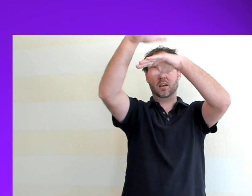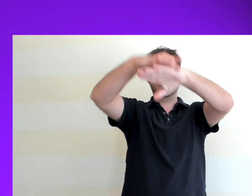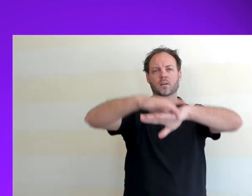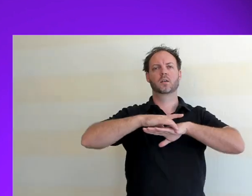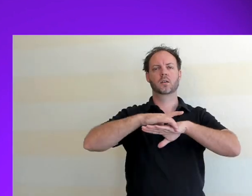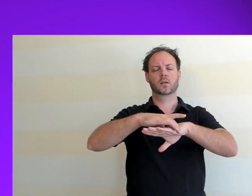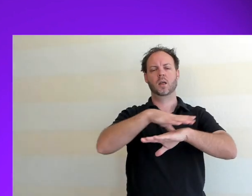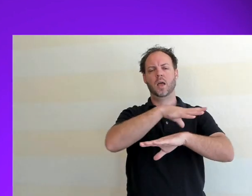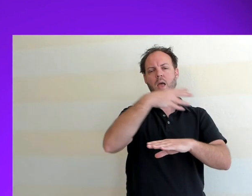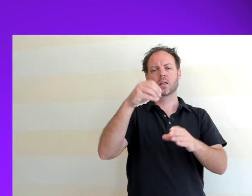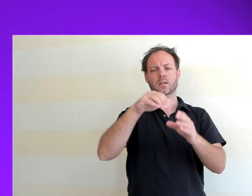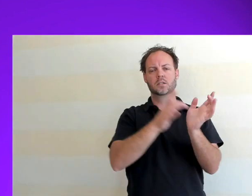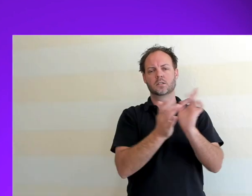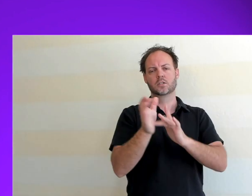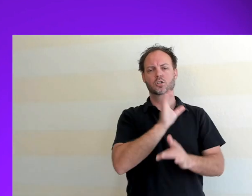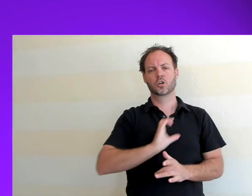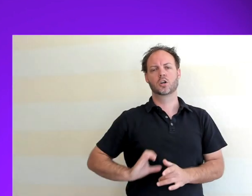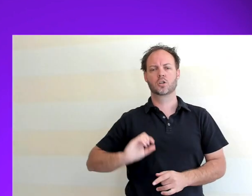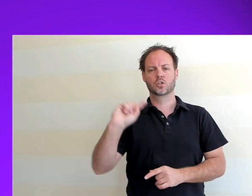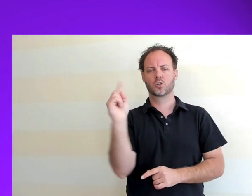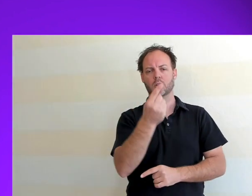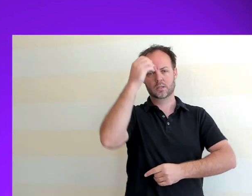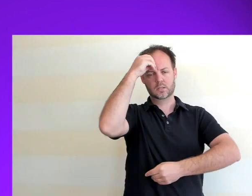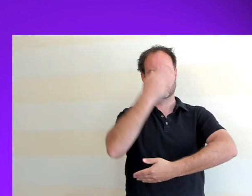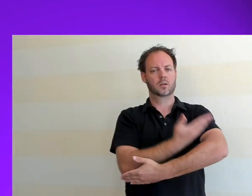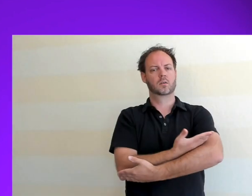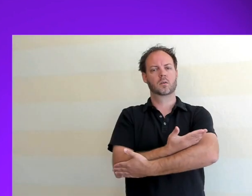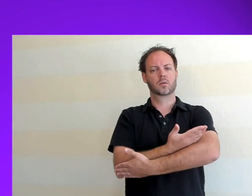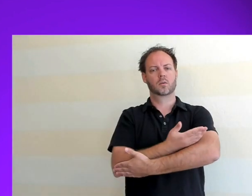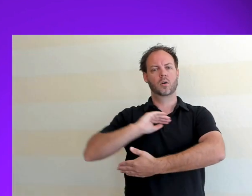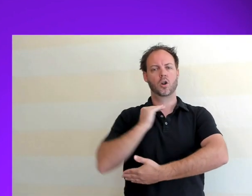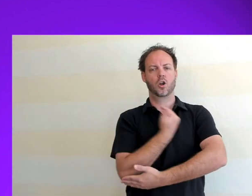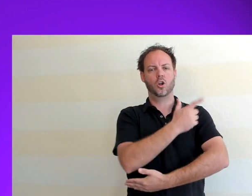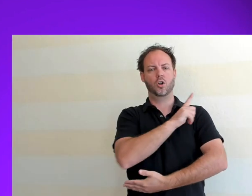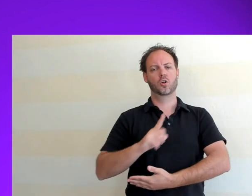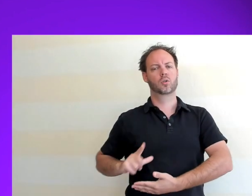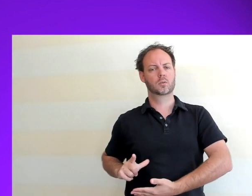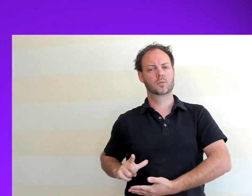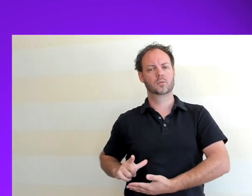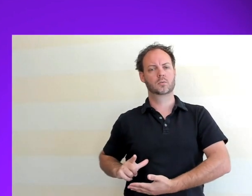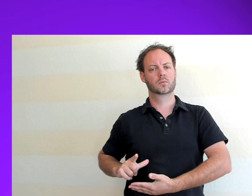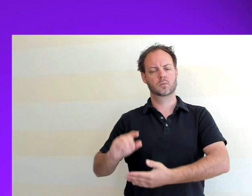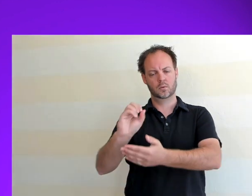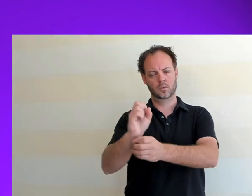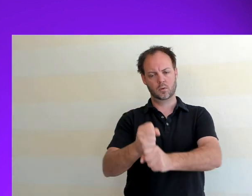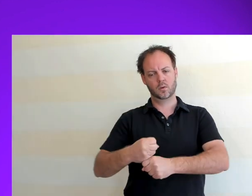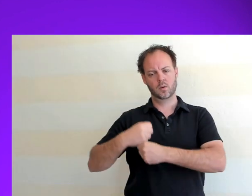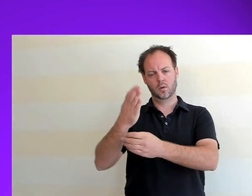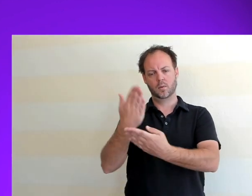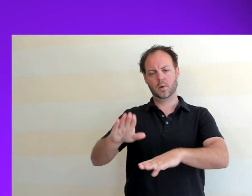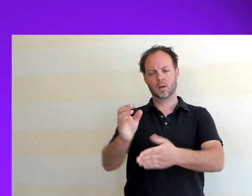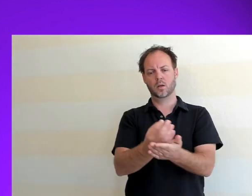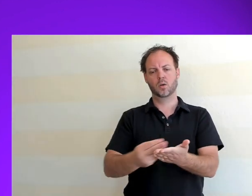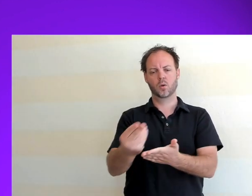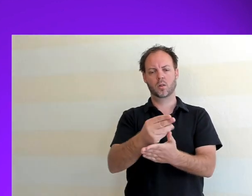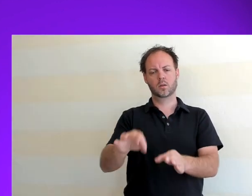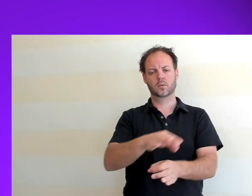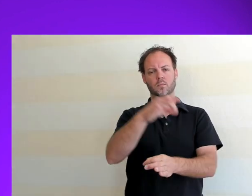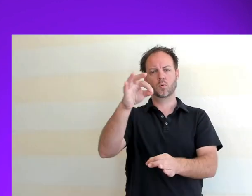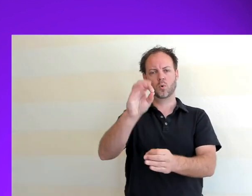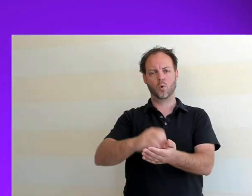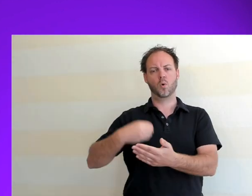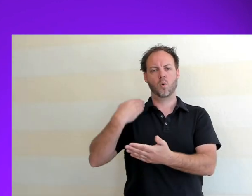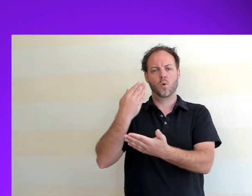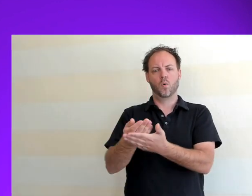of heaven and earth, and in Jesus Christ, his only Son, our Lord, who was conceived by the Holy